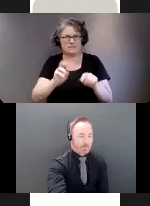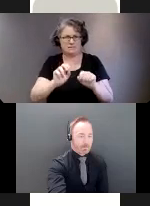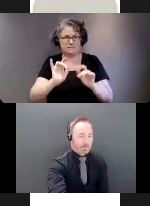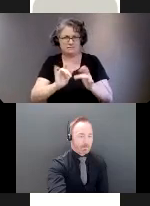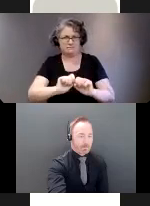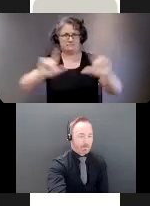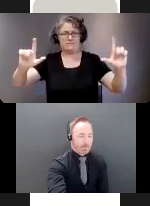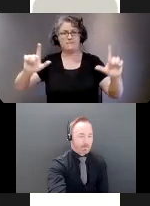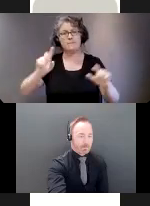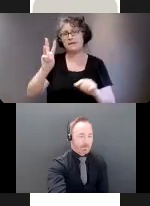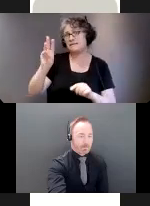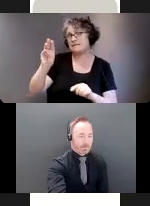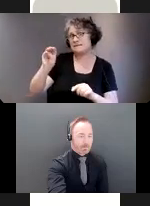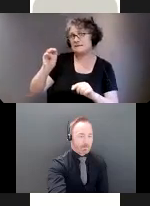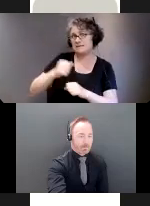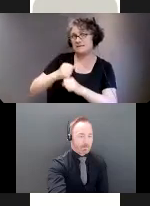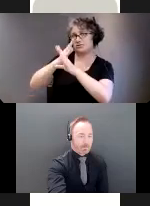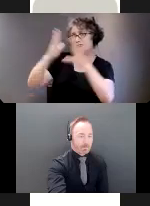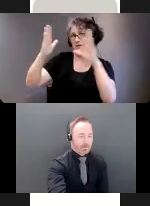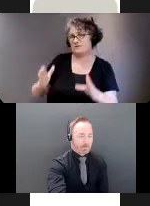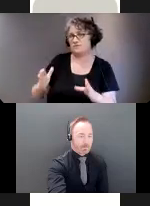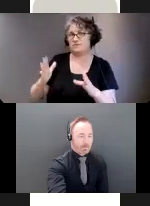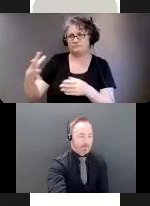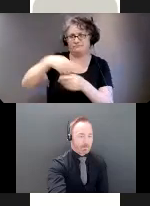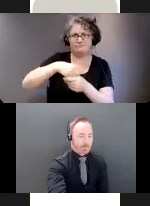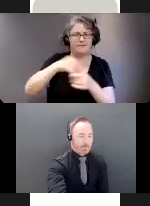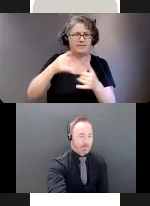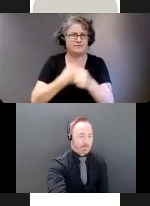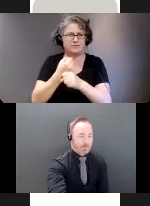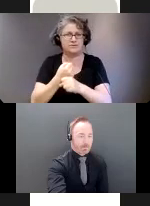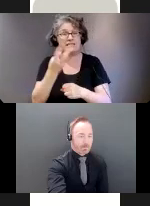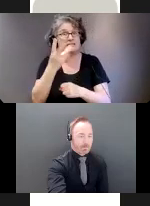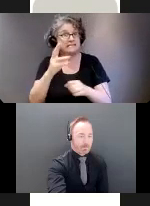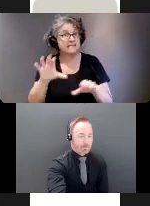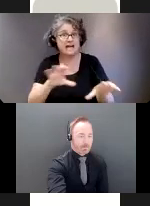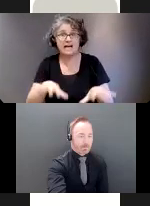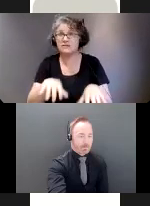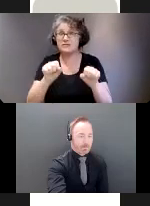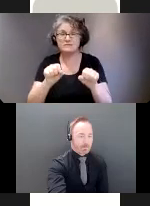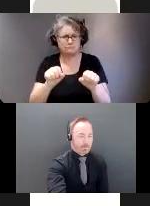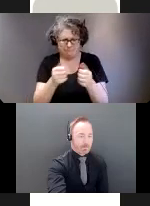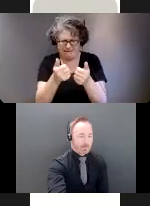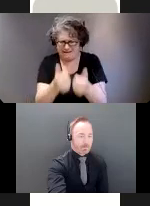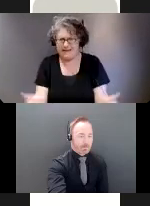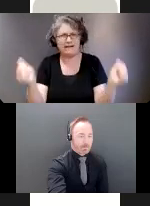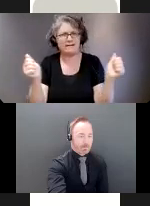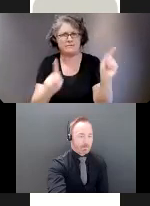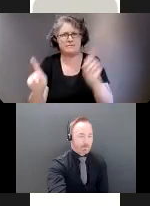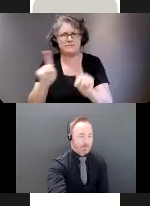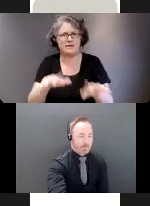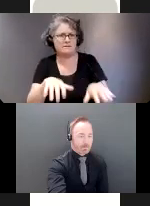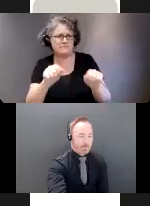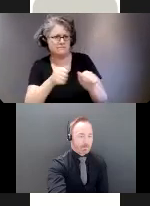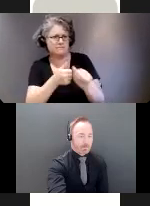this year. And those 16 actions can really be taken by anyone. So it's recognizing that, when it comes